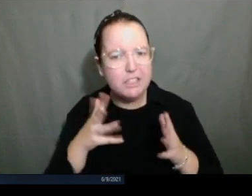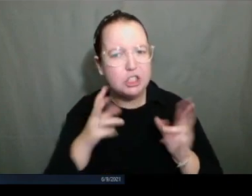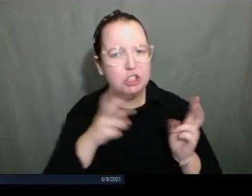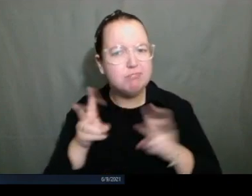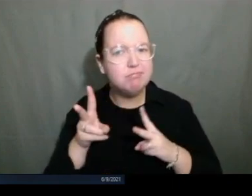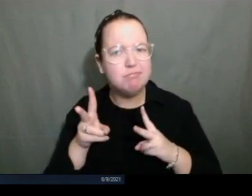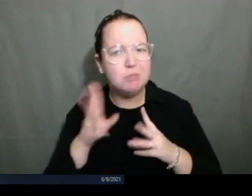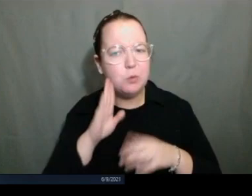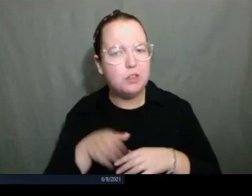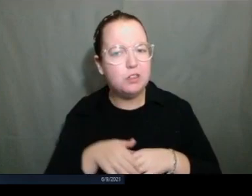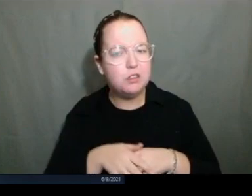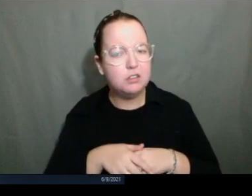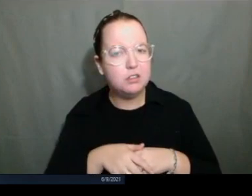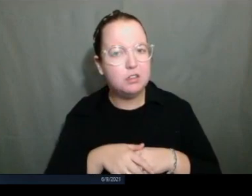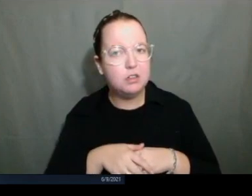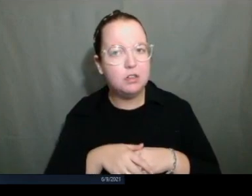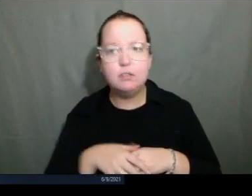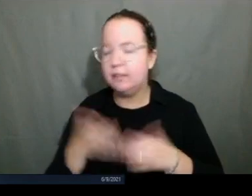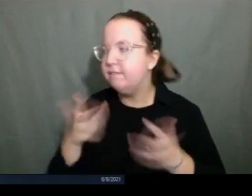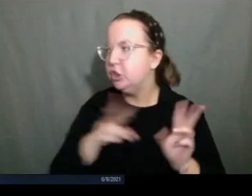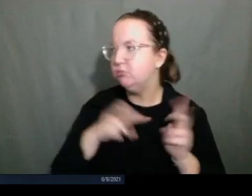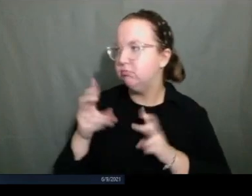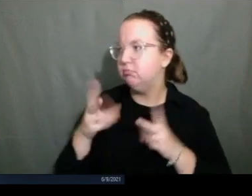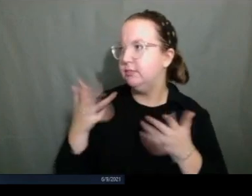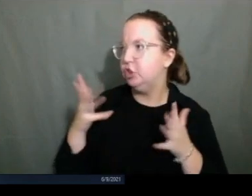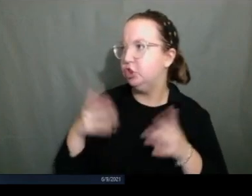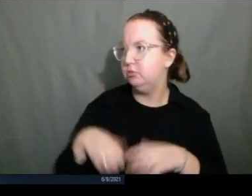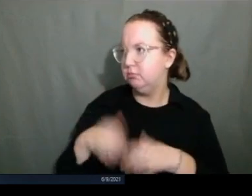roll over from the old system? It'll roll over.